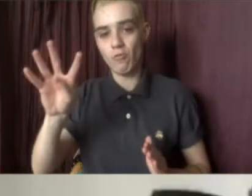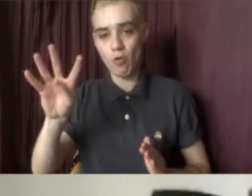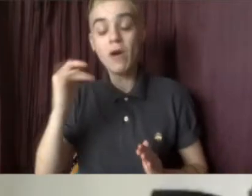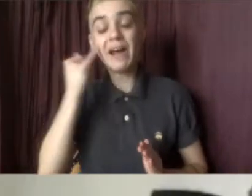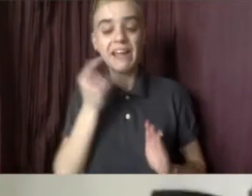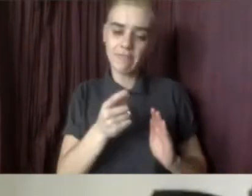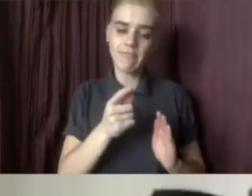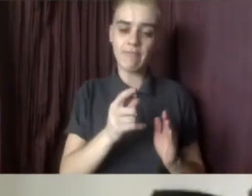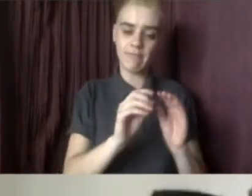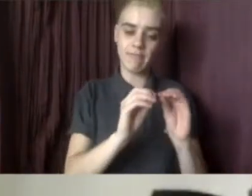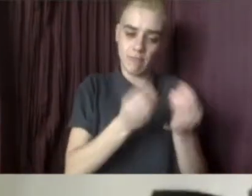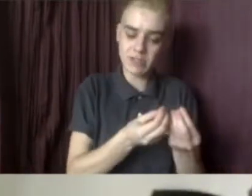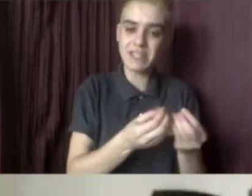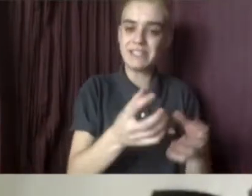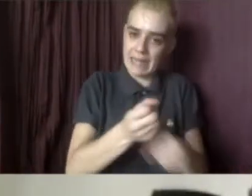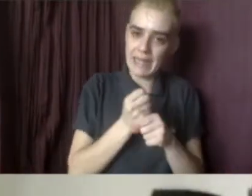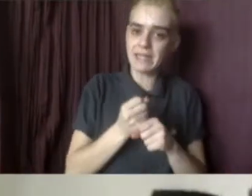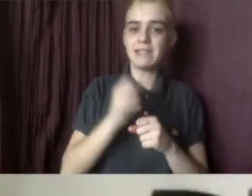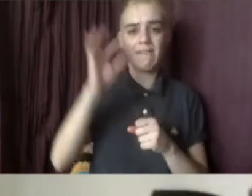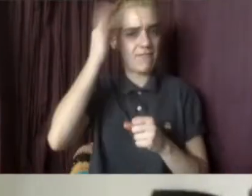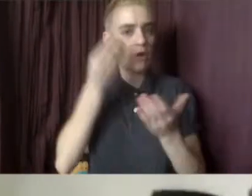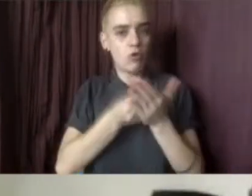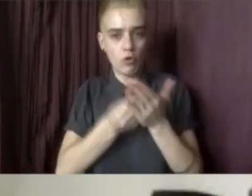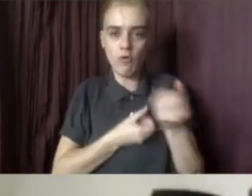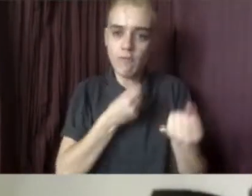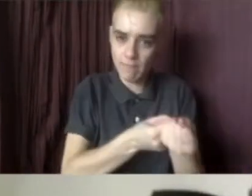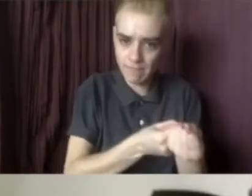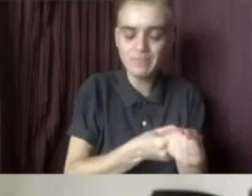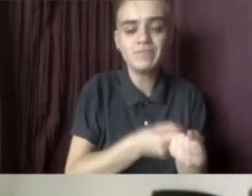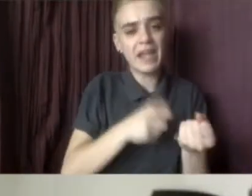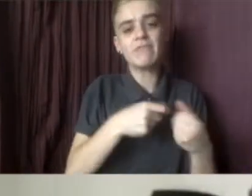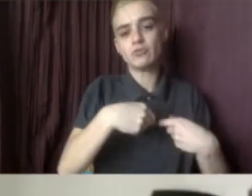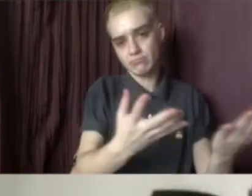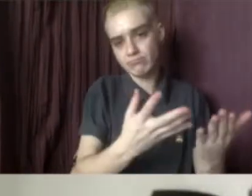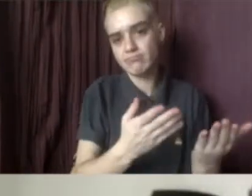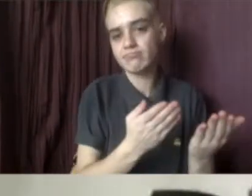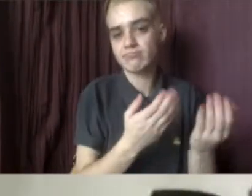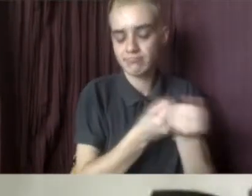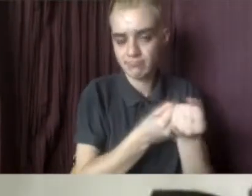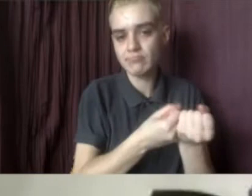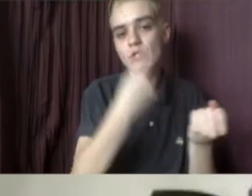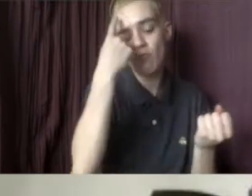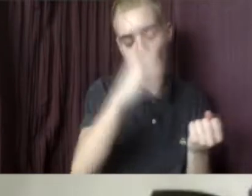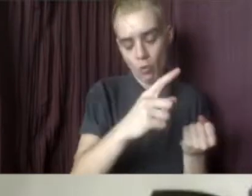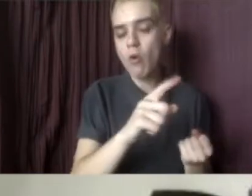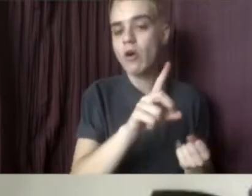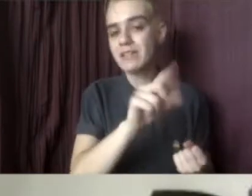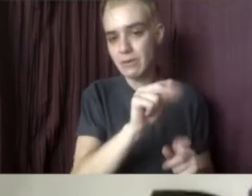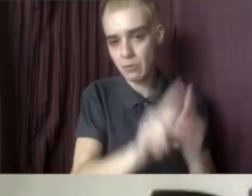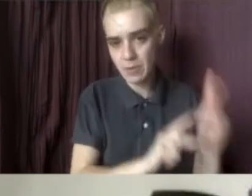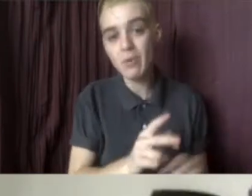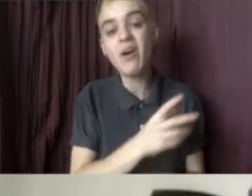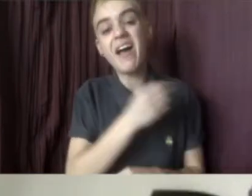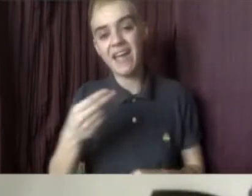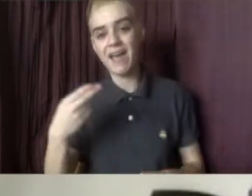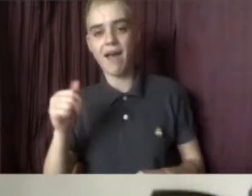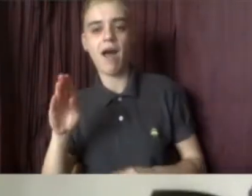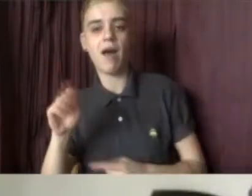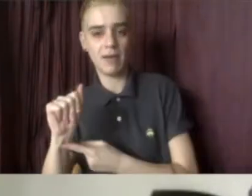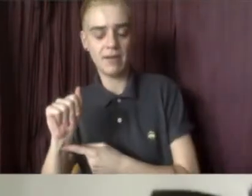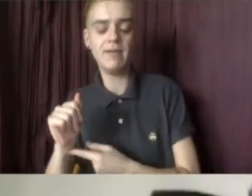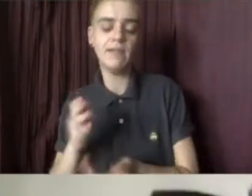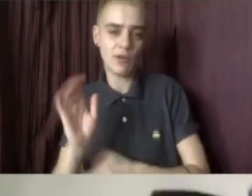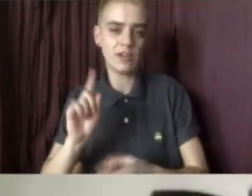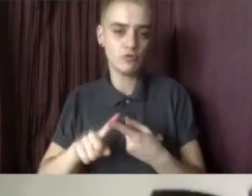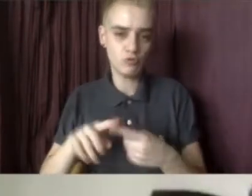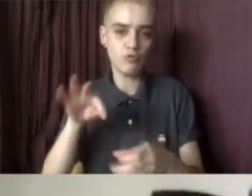is get the access in and out of any voting site, any polling site. Senator Jackson, you spoke very well about standing online